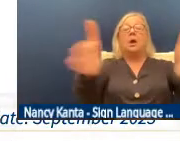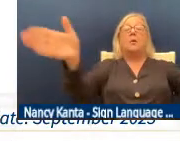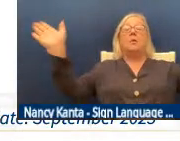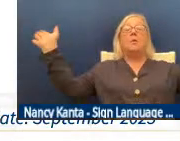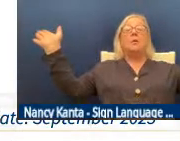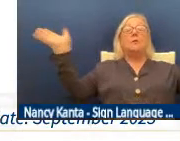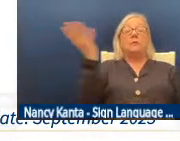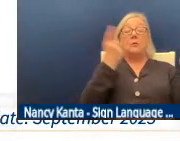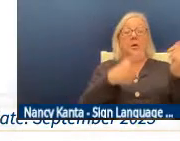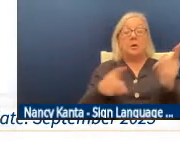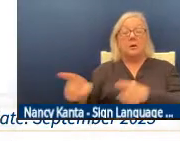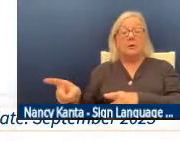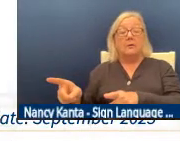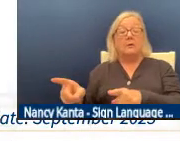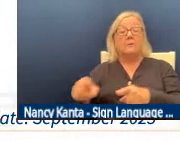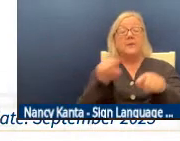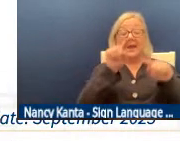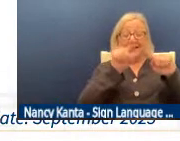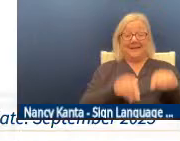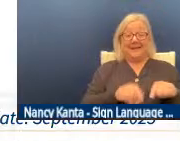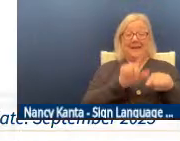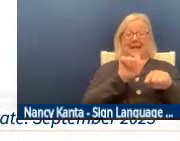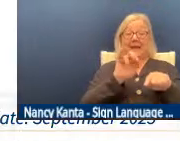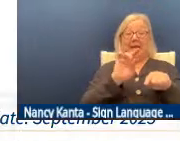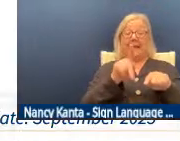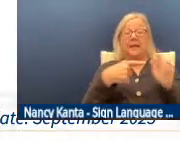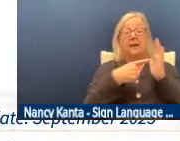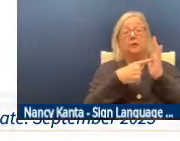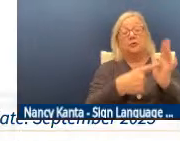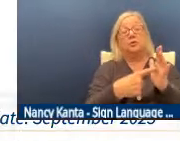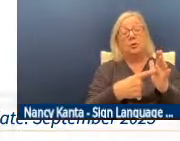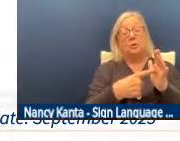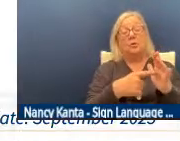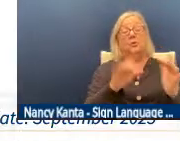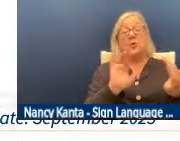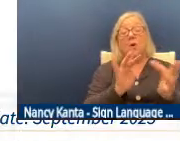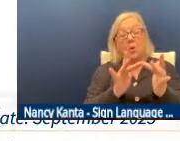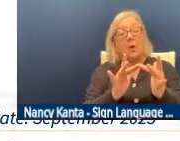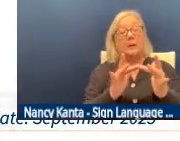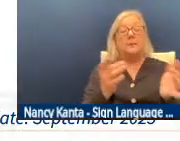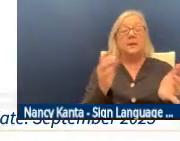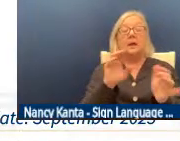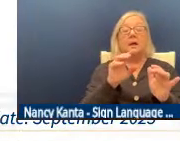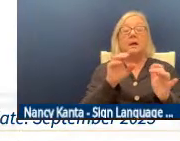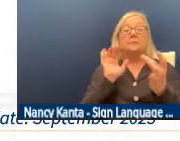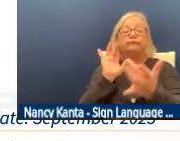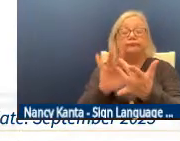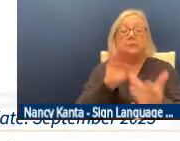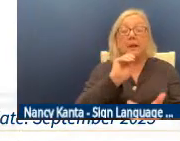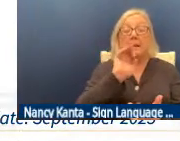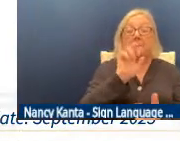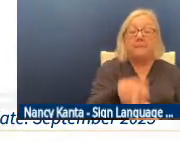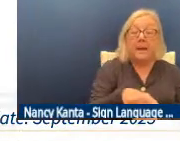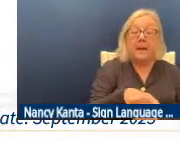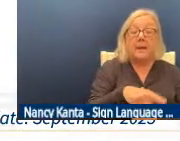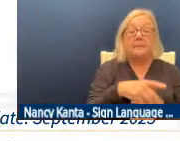at the bottom that presents on our website both the map and all of the contract descriptions. Next slide,